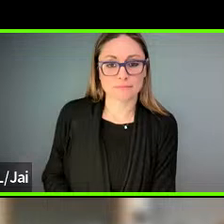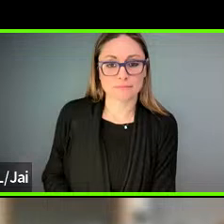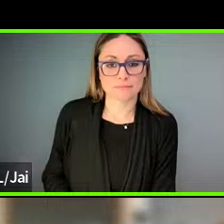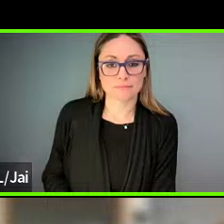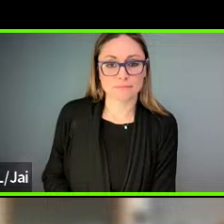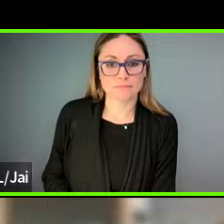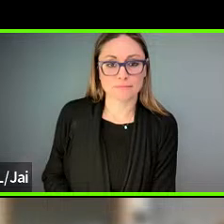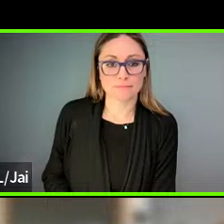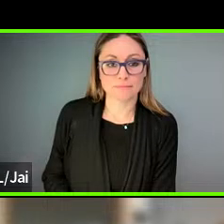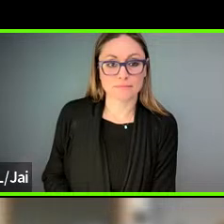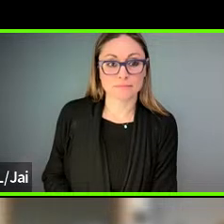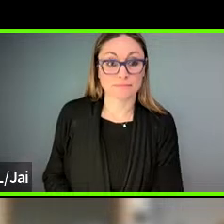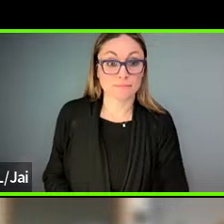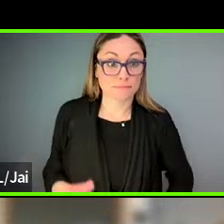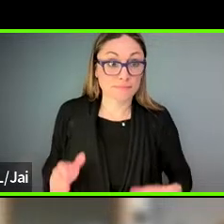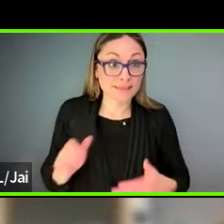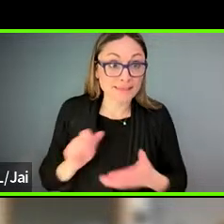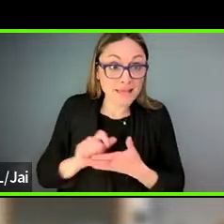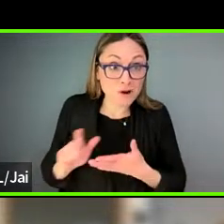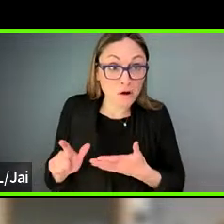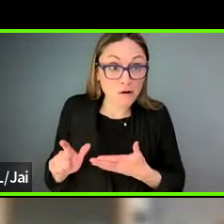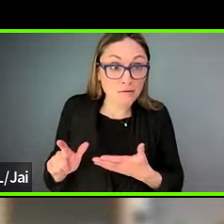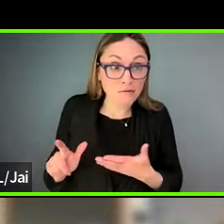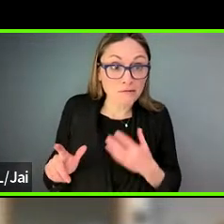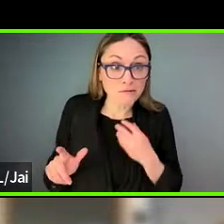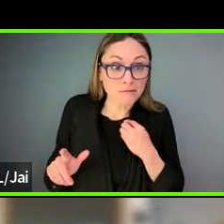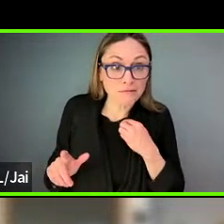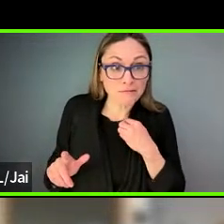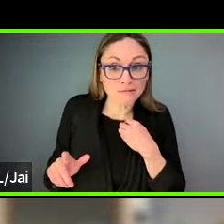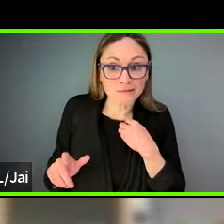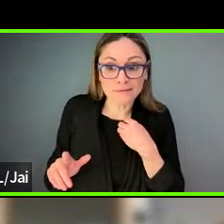That might actually, is that it?